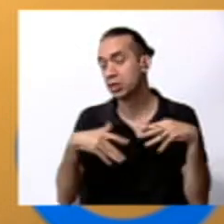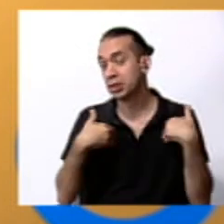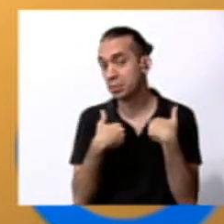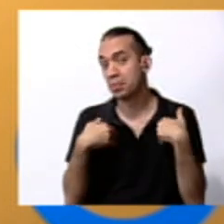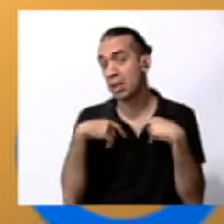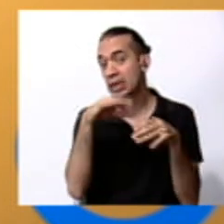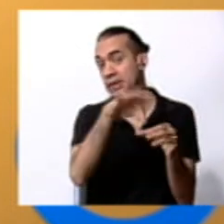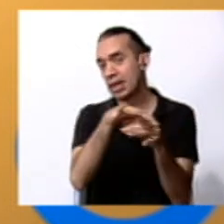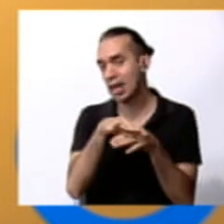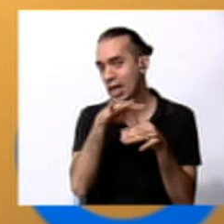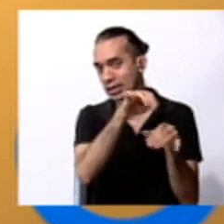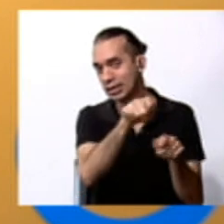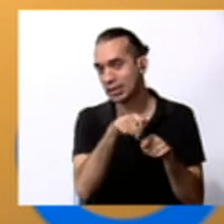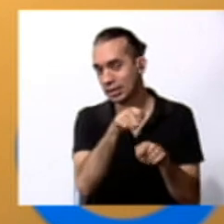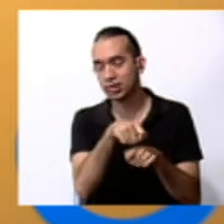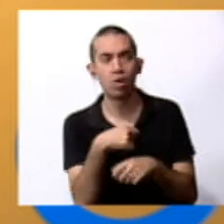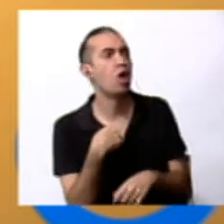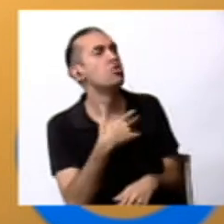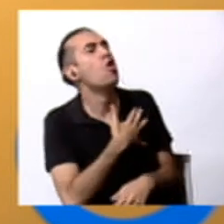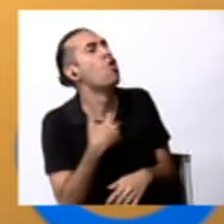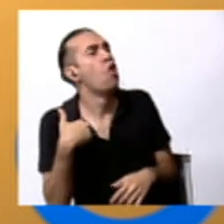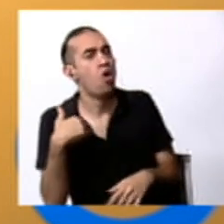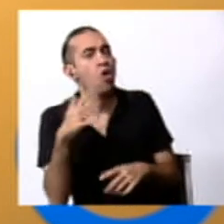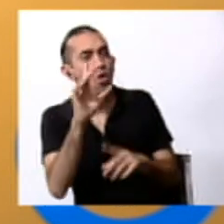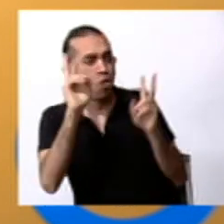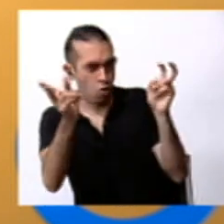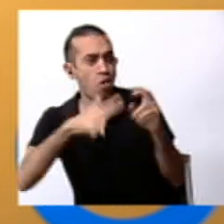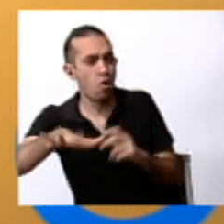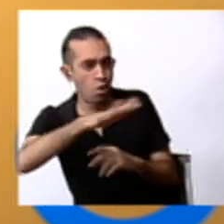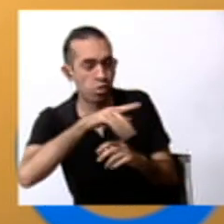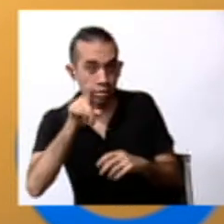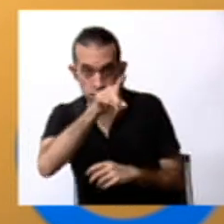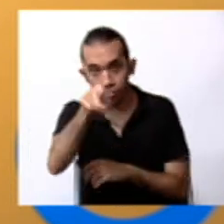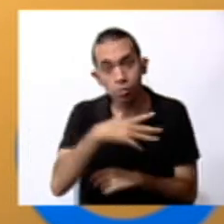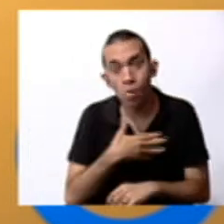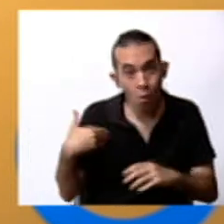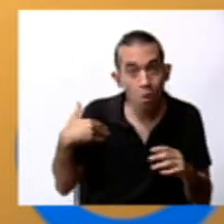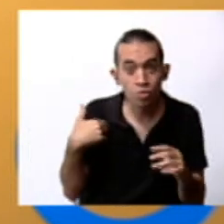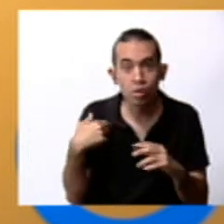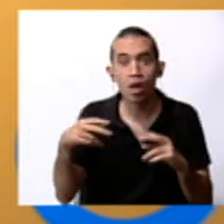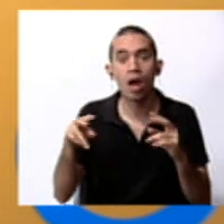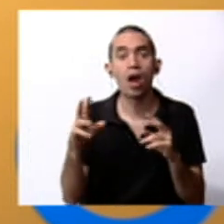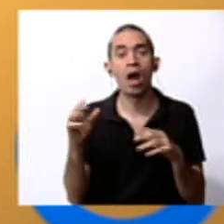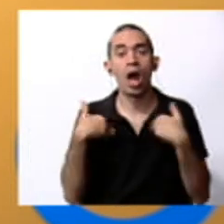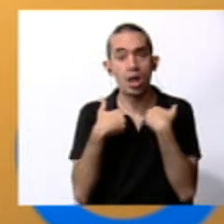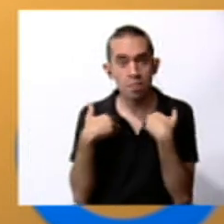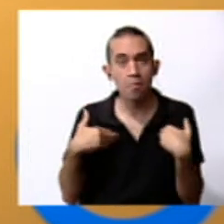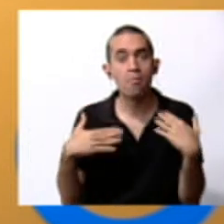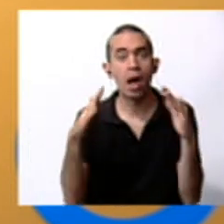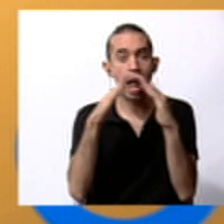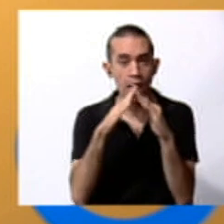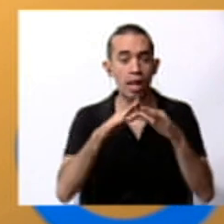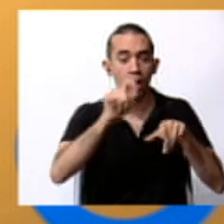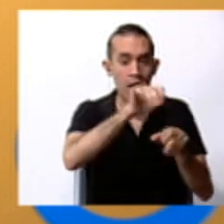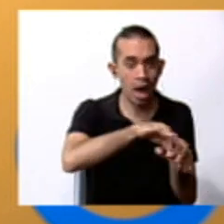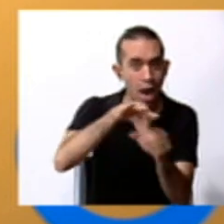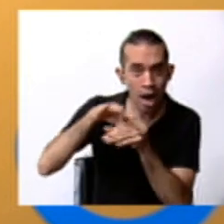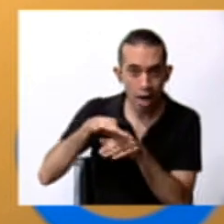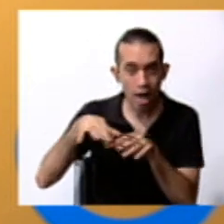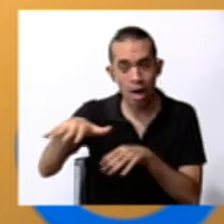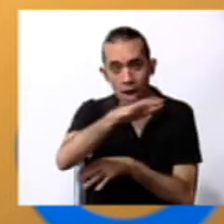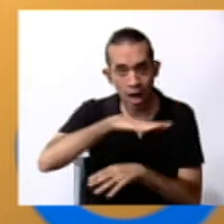animals? Yeah, I love farm animals. Oh, do you like stories about farm animals? Yeah,